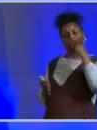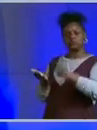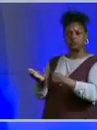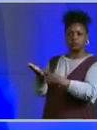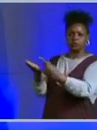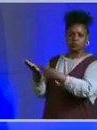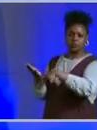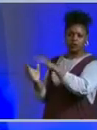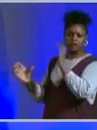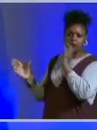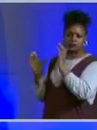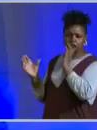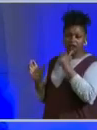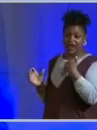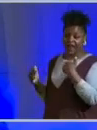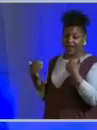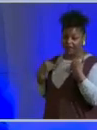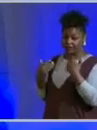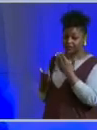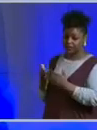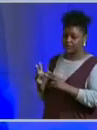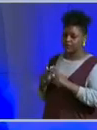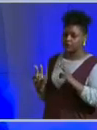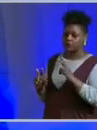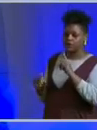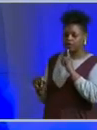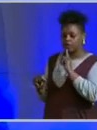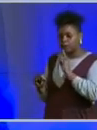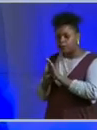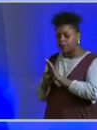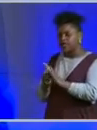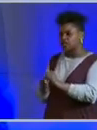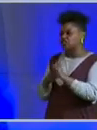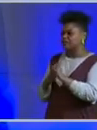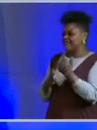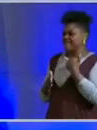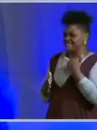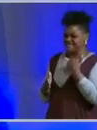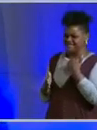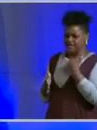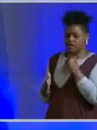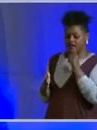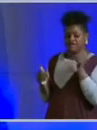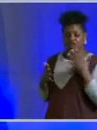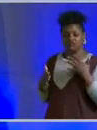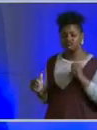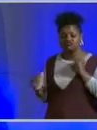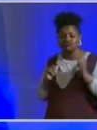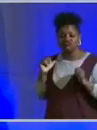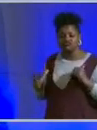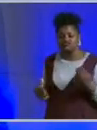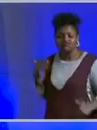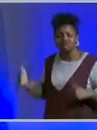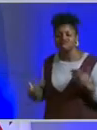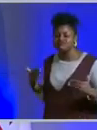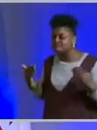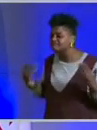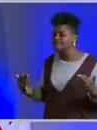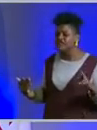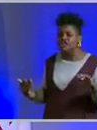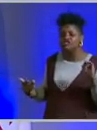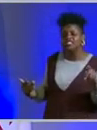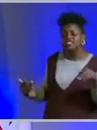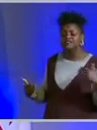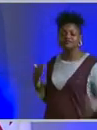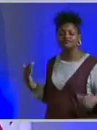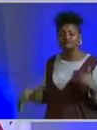is that we have some very committed leaders who are not afraid to take those chances on